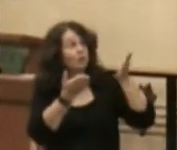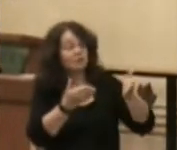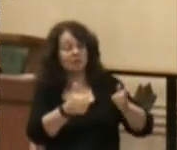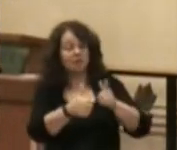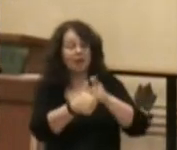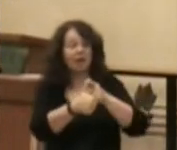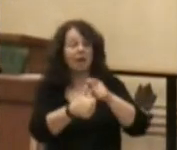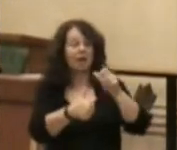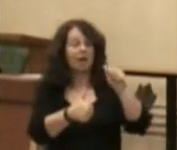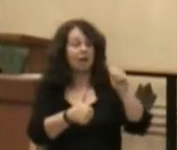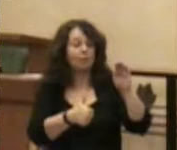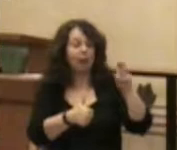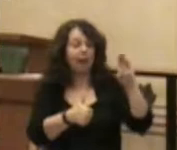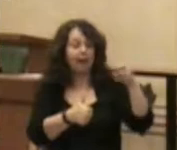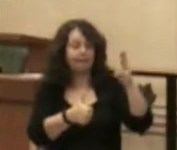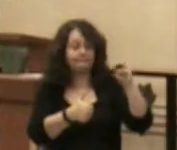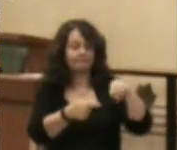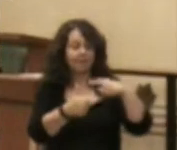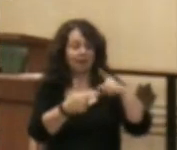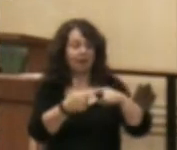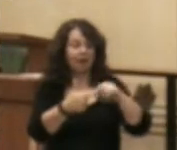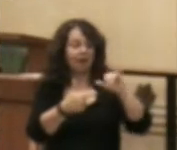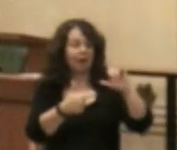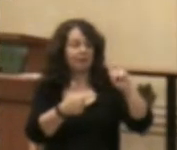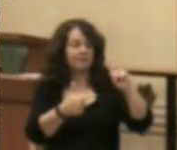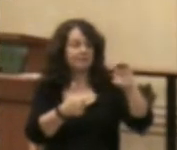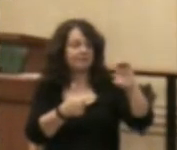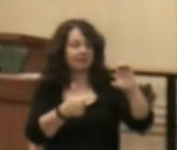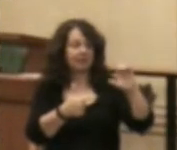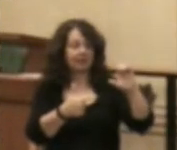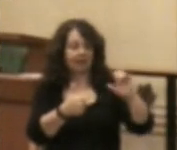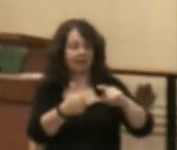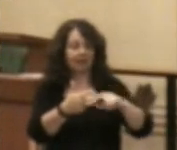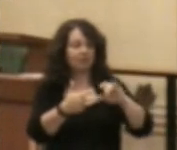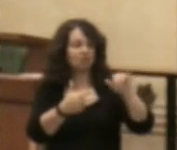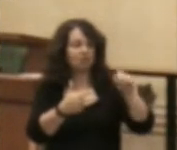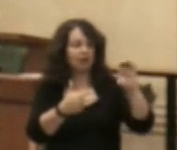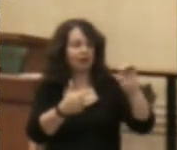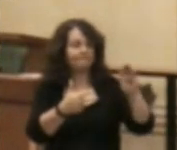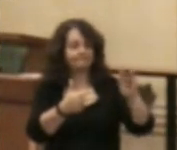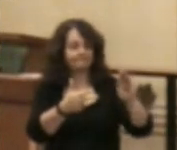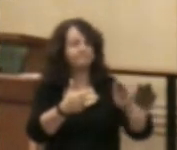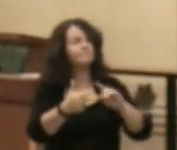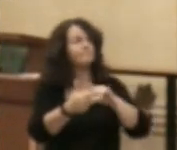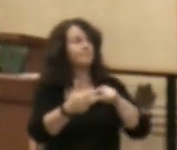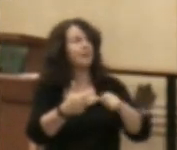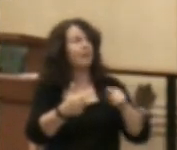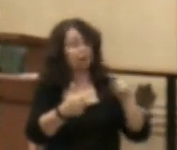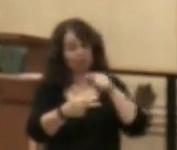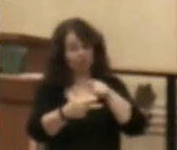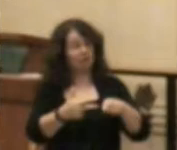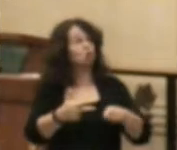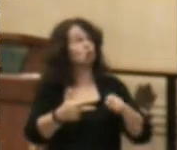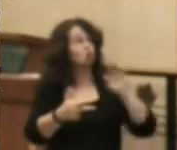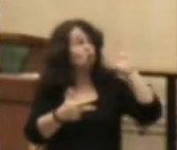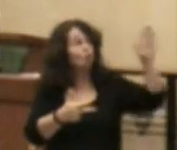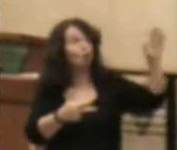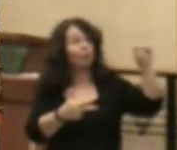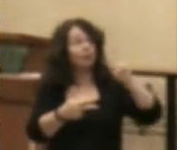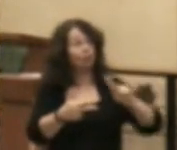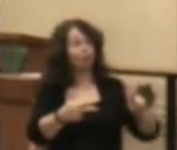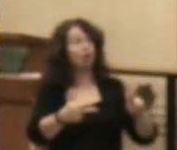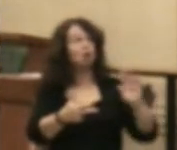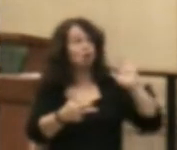Isaac, and Jacob. And then he asks God to consider your descendants, and again,